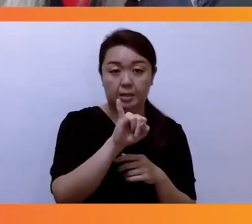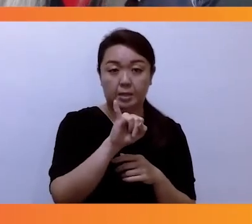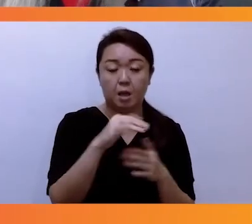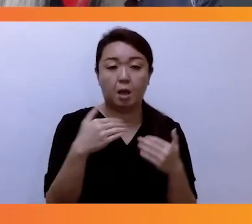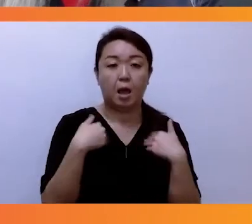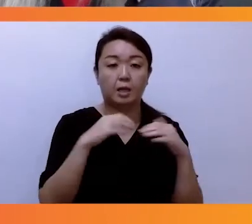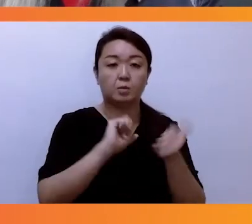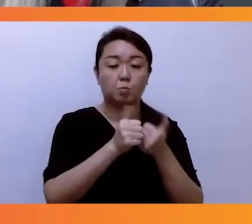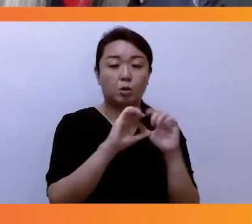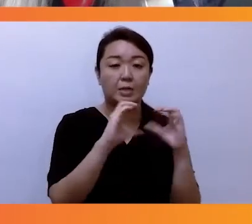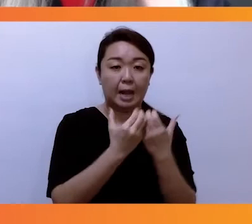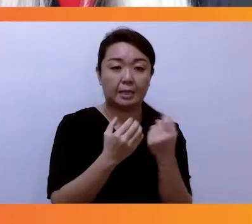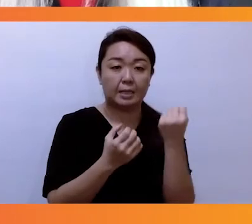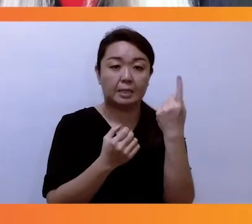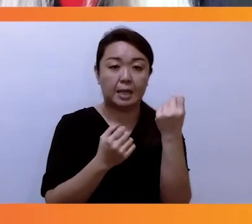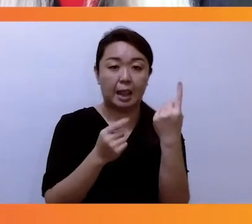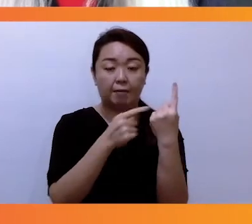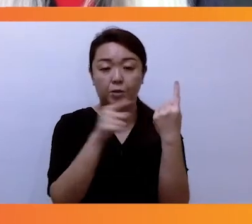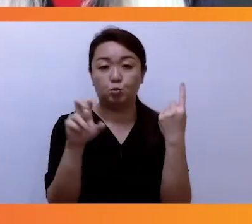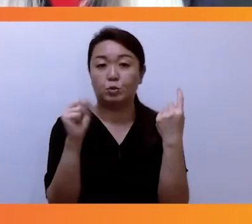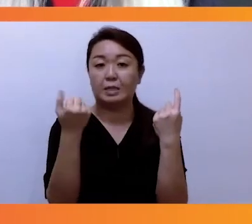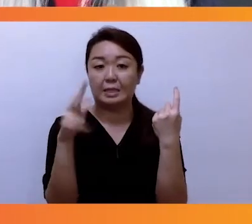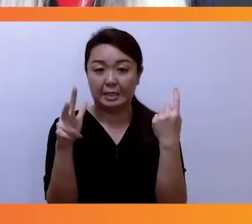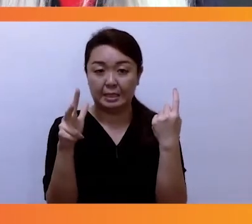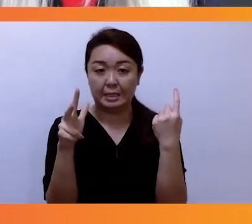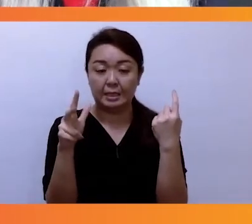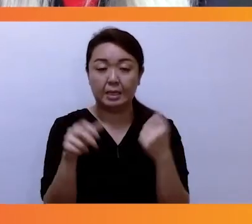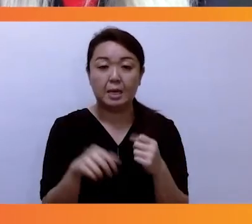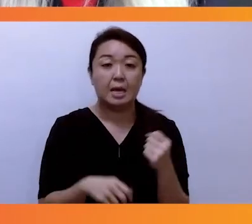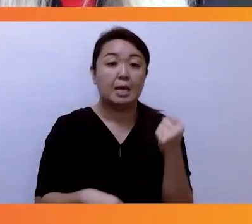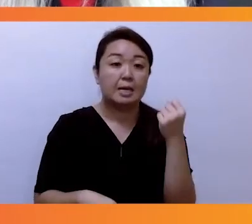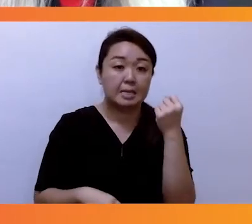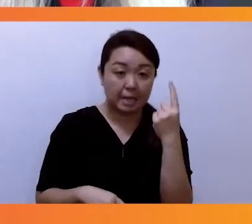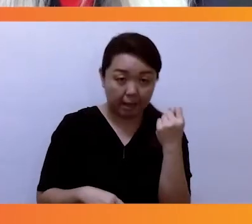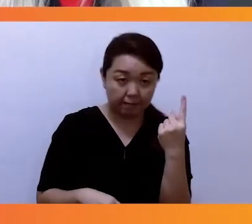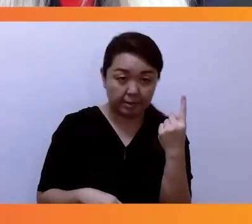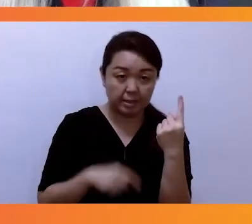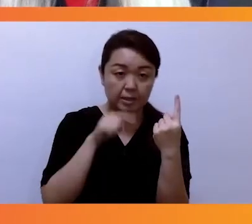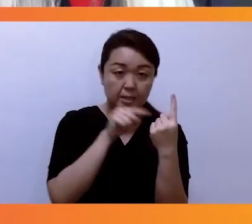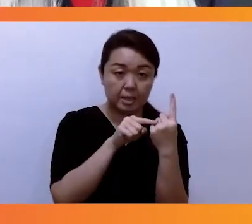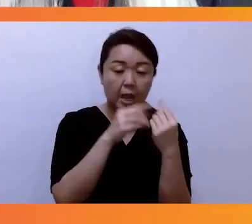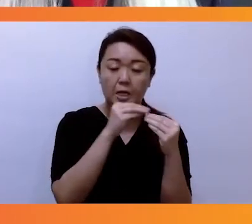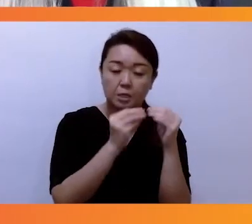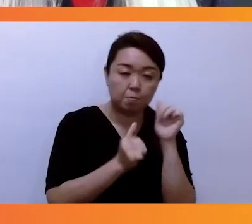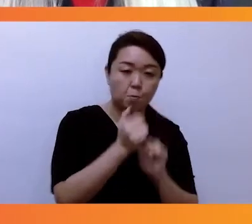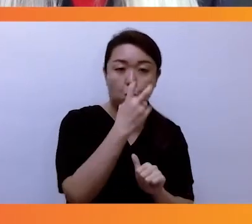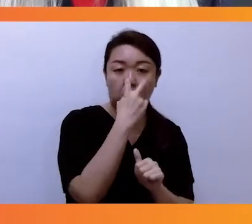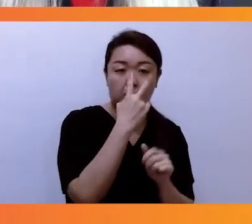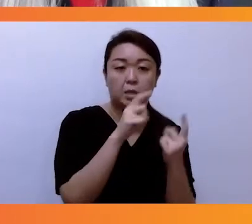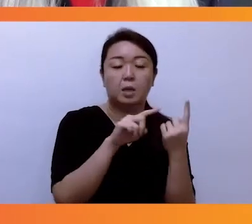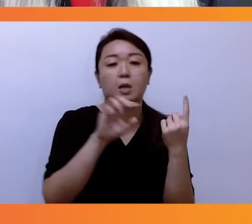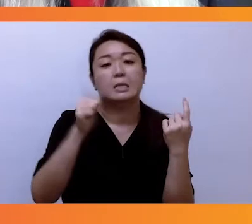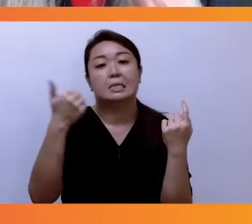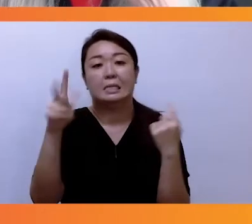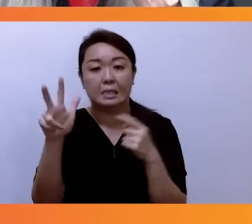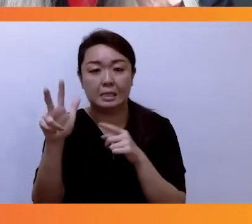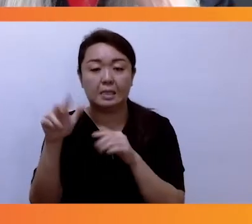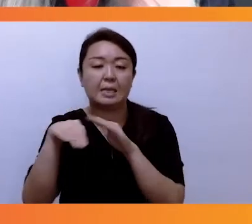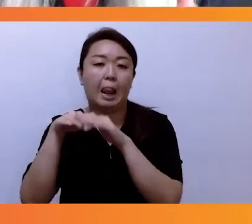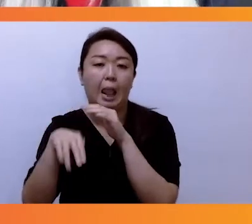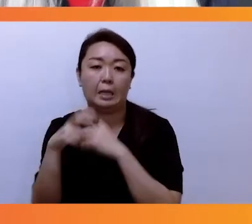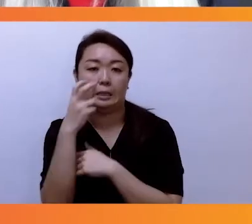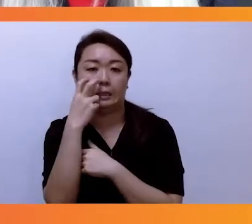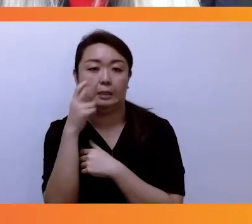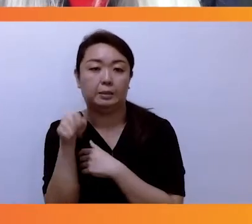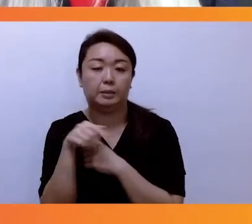the VIs, have sport classes 11 through 13. And 11 is the most impaired,